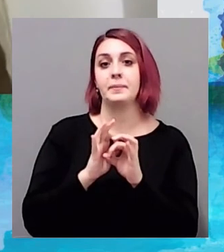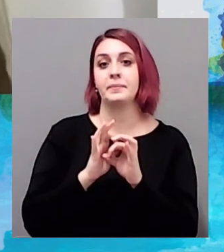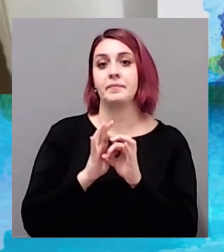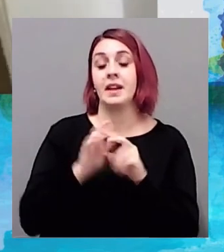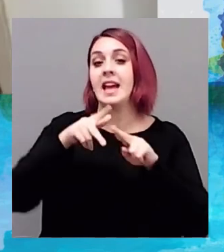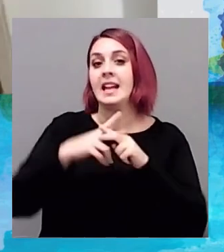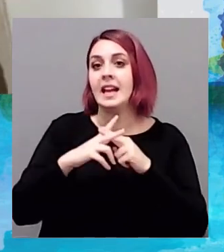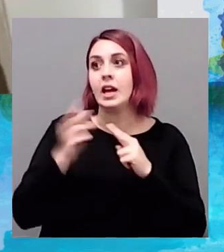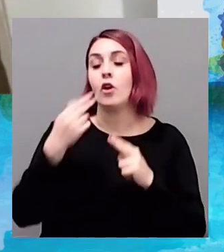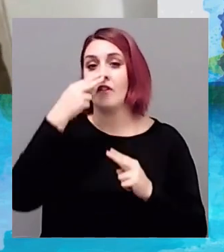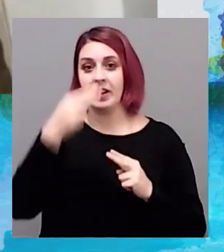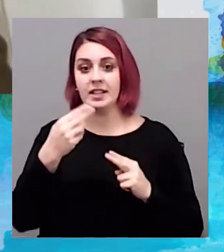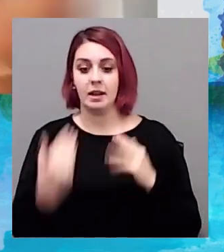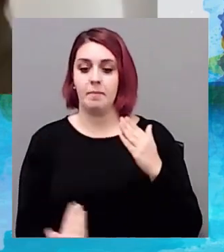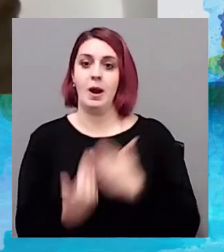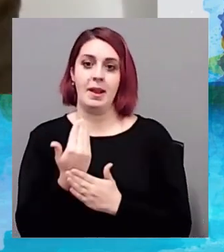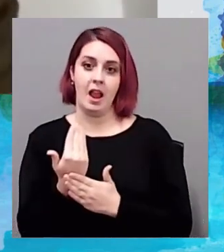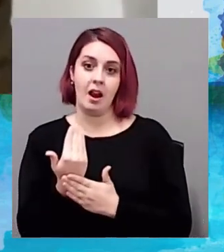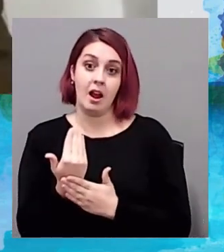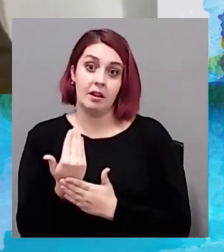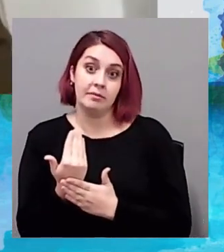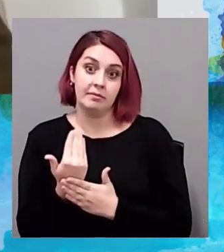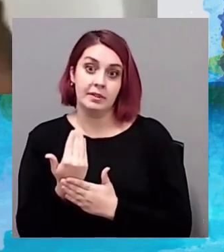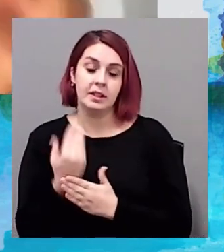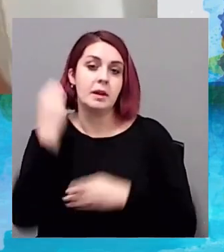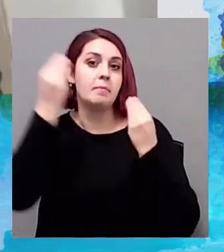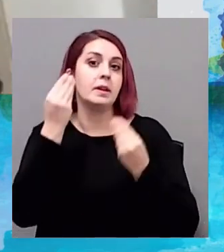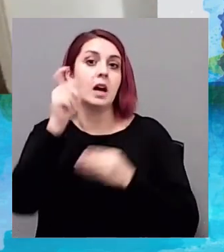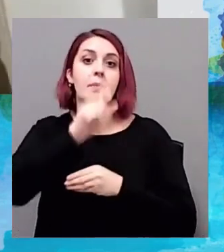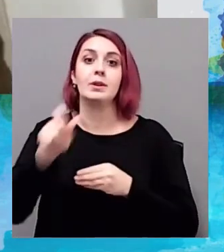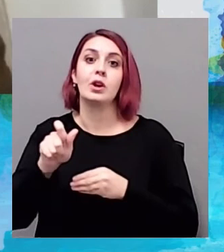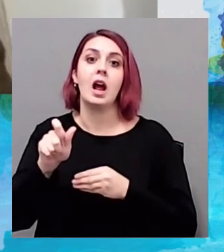museums organize tours in the morning